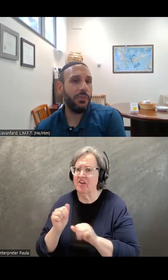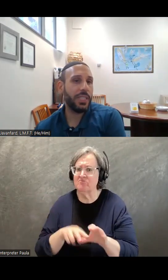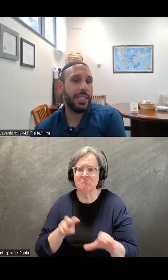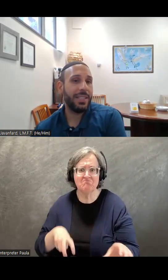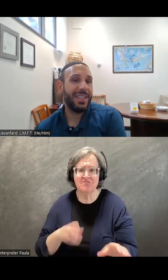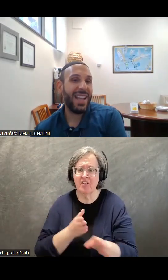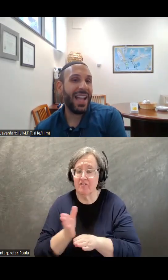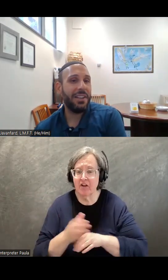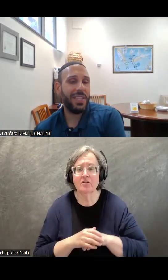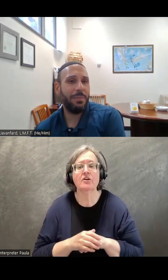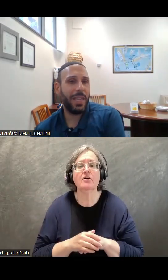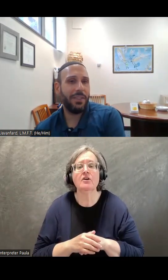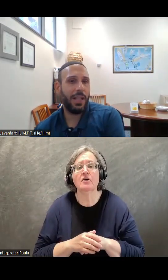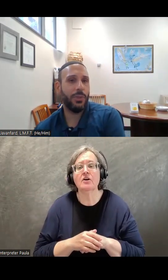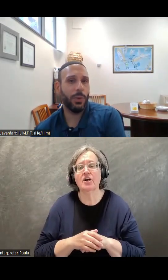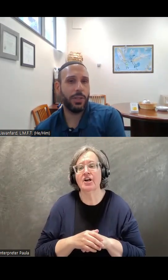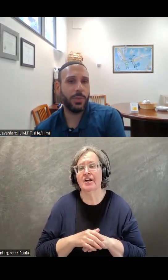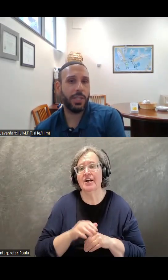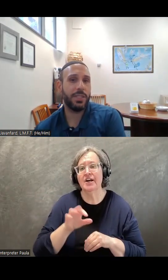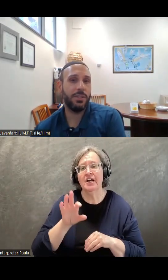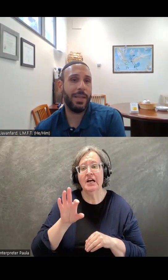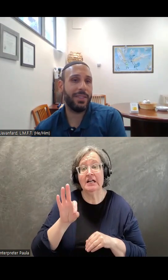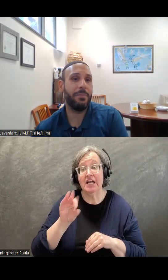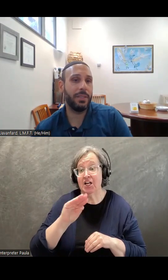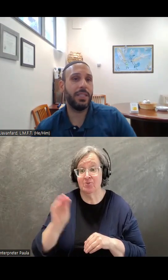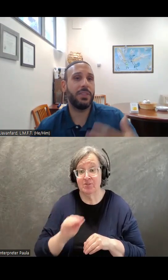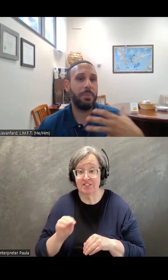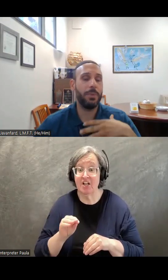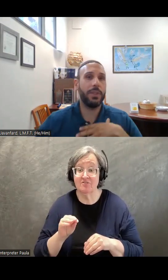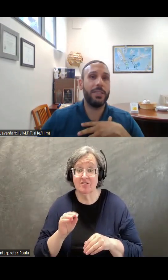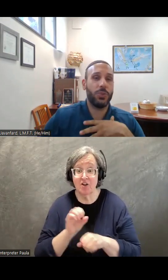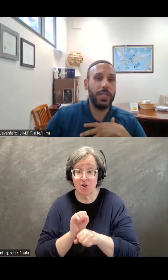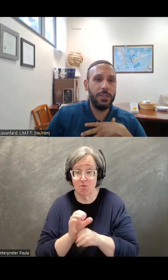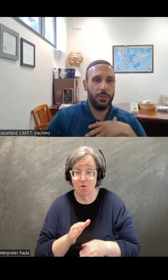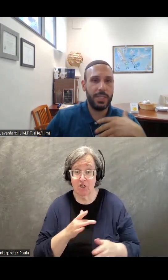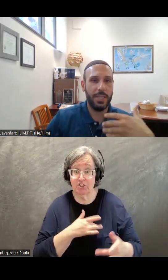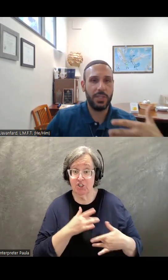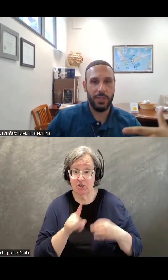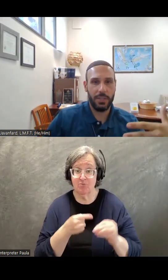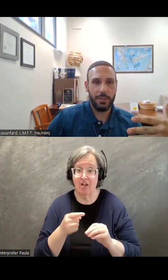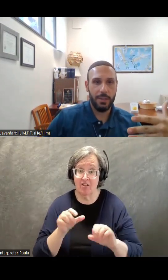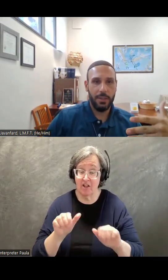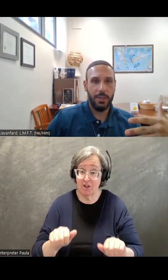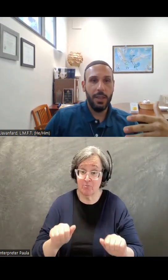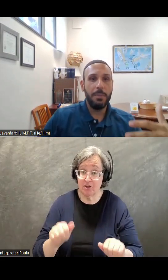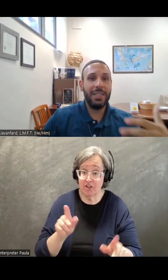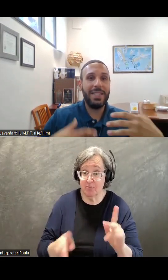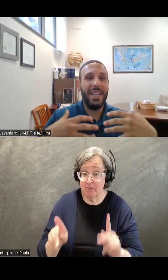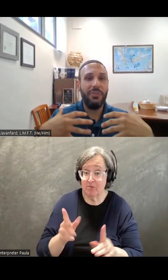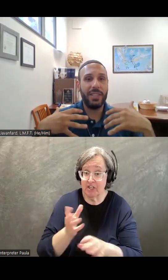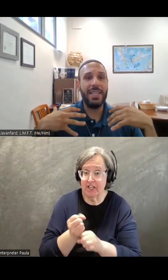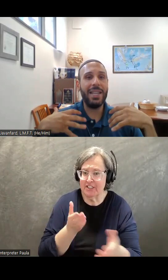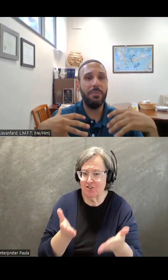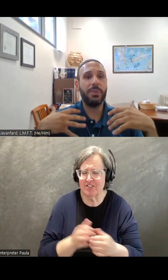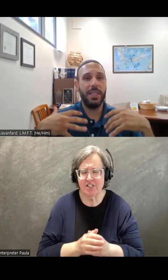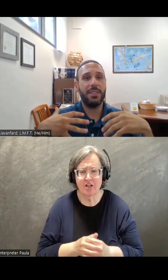that roughly 9 out of 10 behavioral health workers were concerned about the ability of the people they treated to receive services, meaning that they